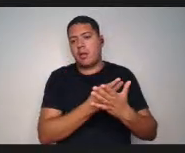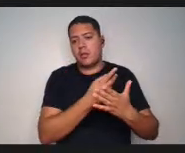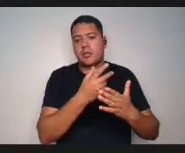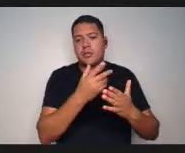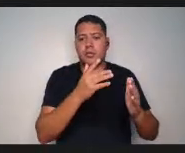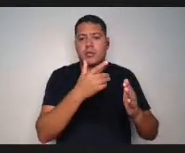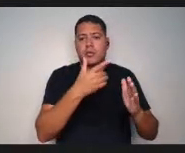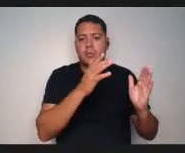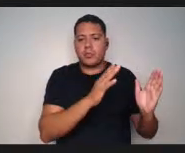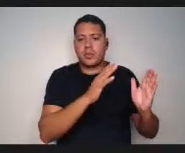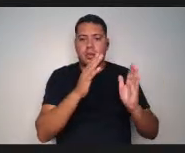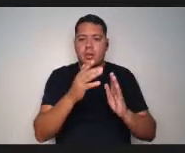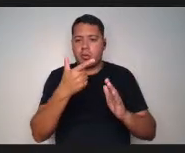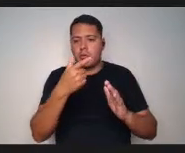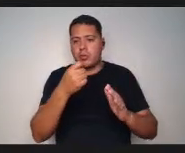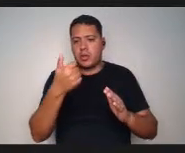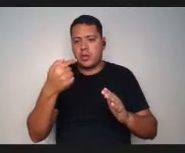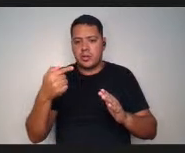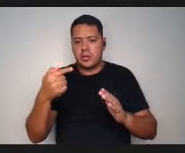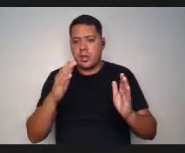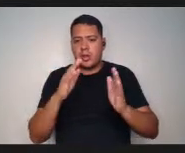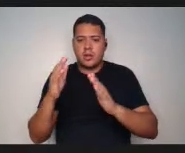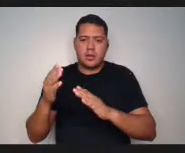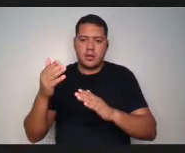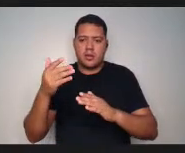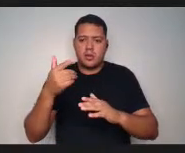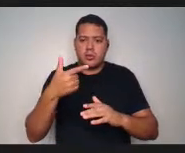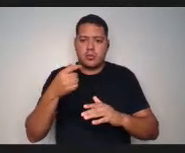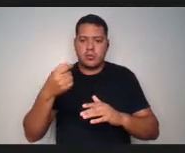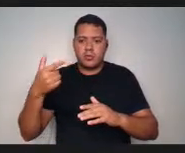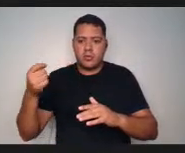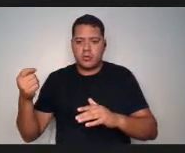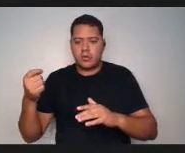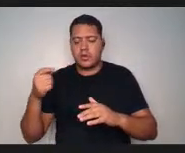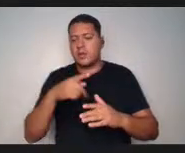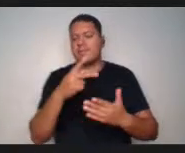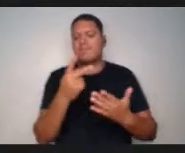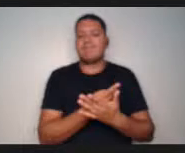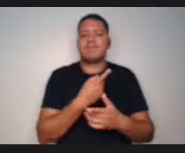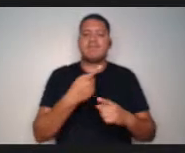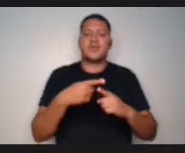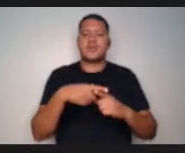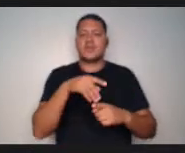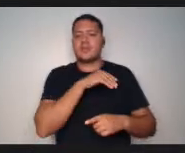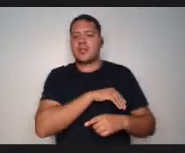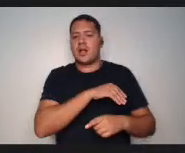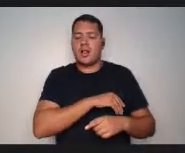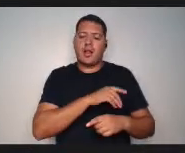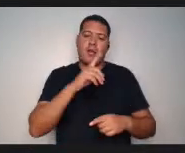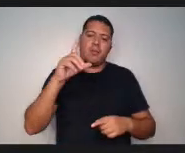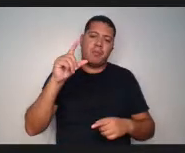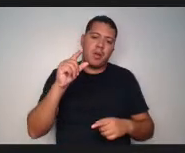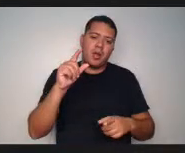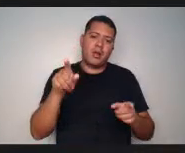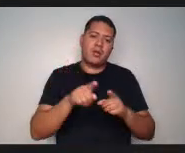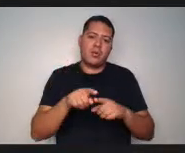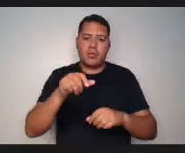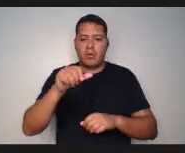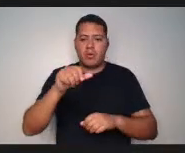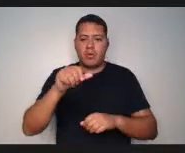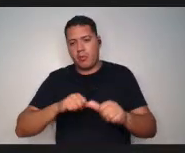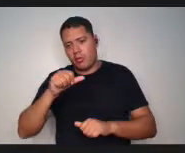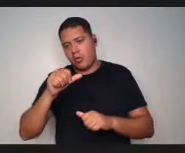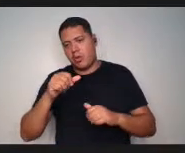lot of last-minute scheduling changes, no overtime pay, hazardous working conditions, and a lack of